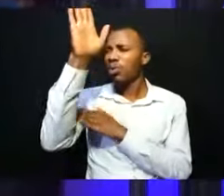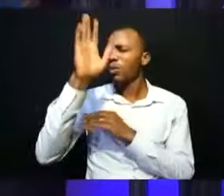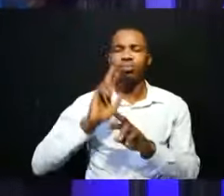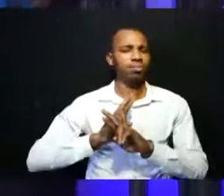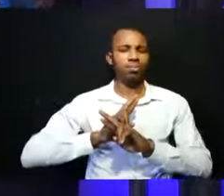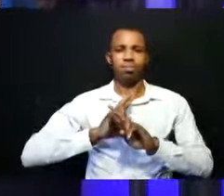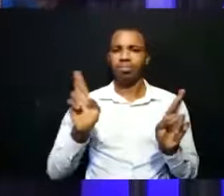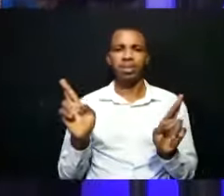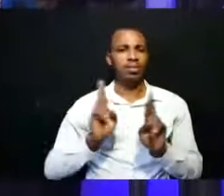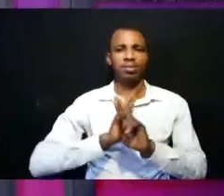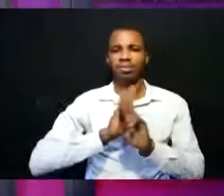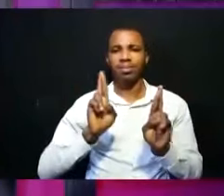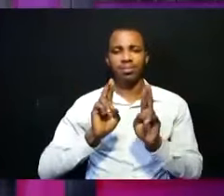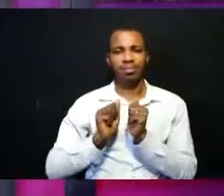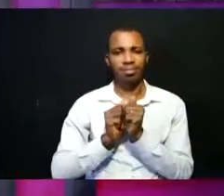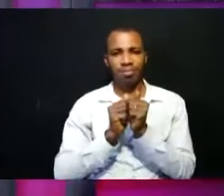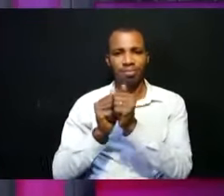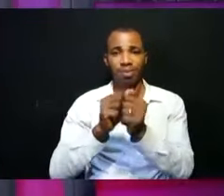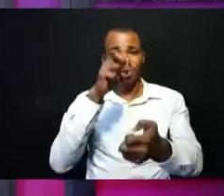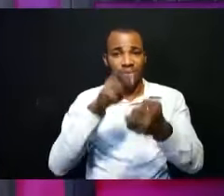us through our challenges,